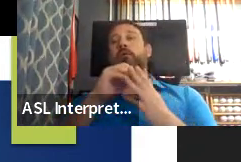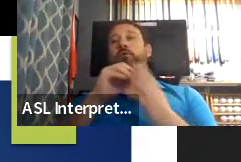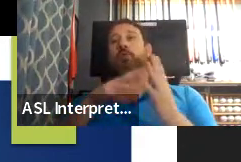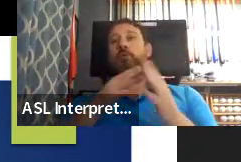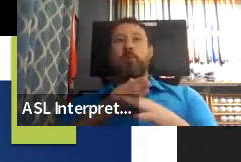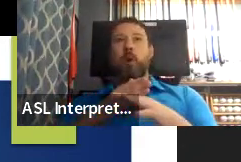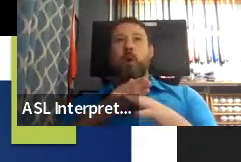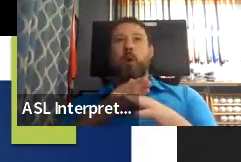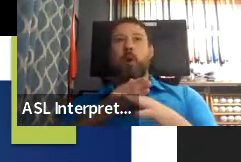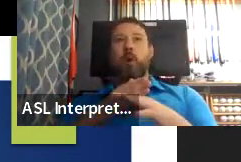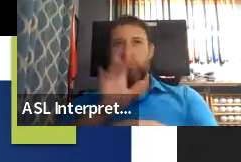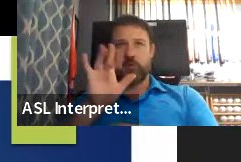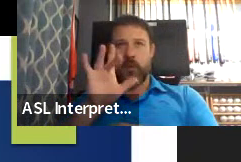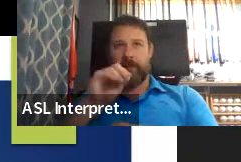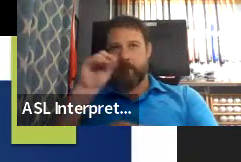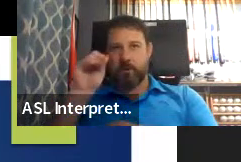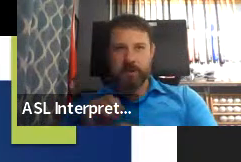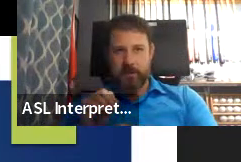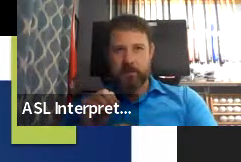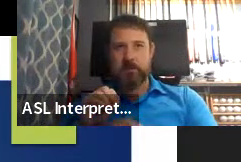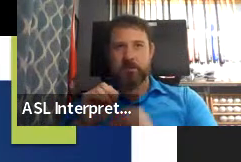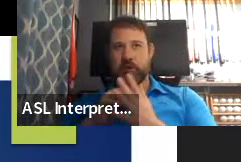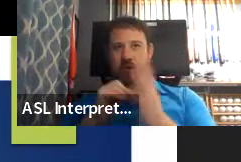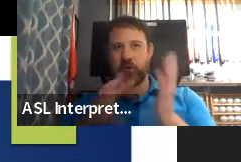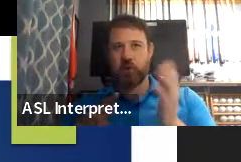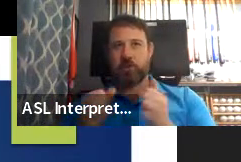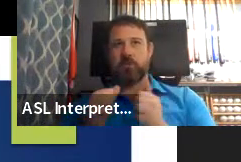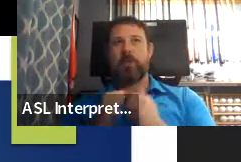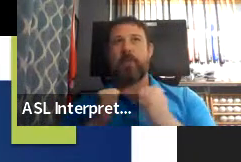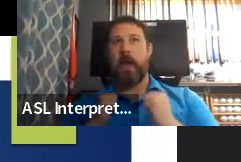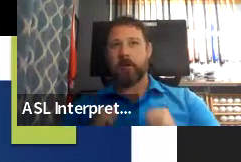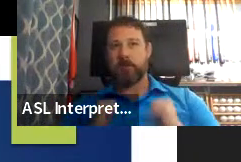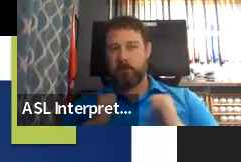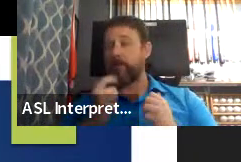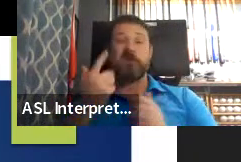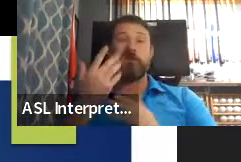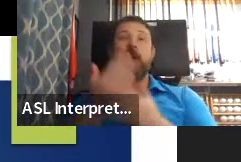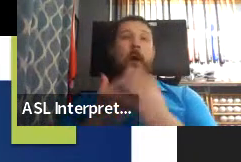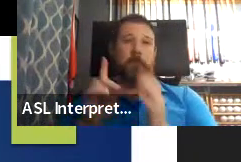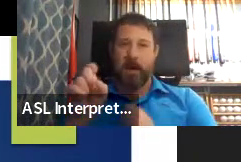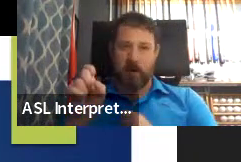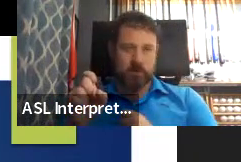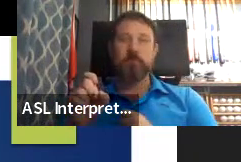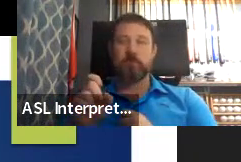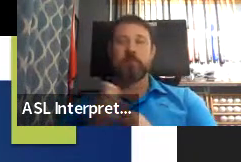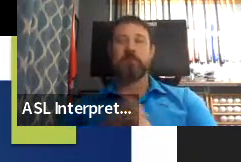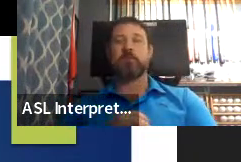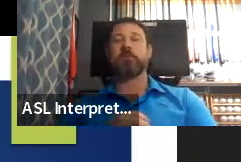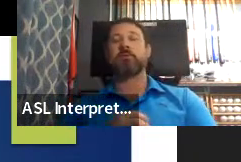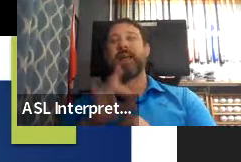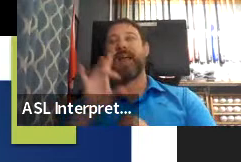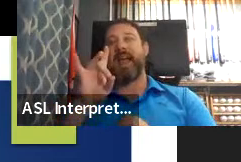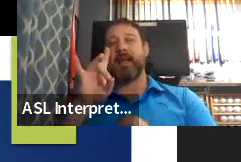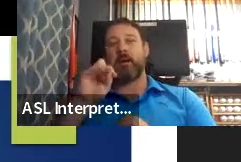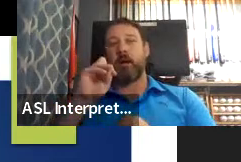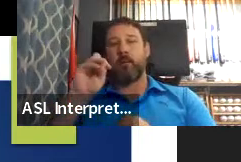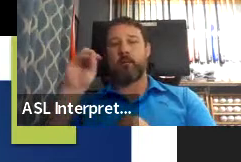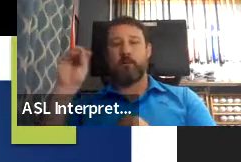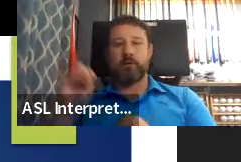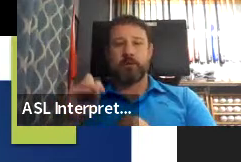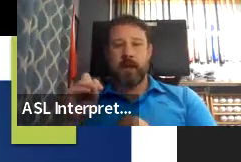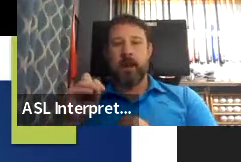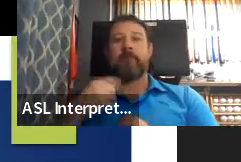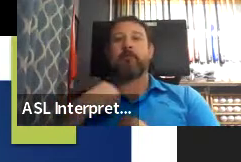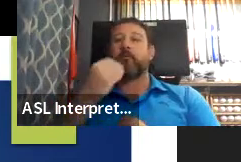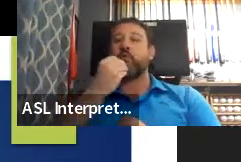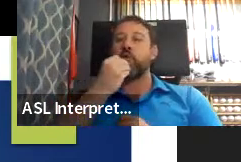over 25% of students with asthma, a diagnosis of asthma and current symptoms. 8% of our students we would expect to